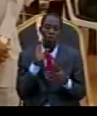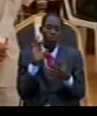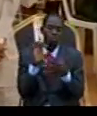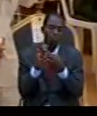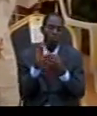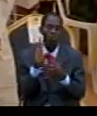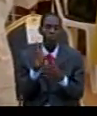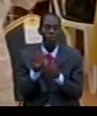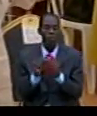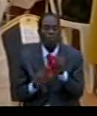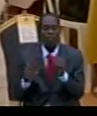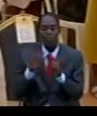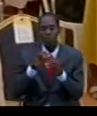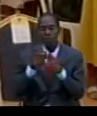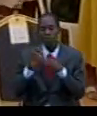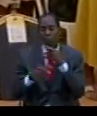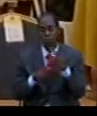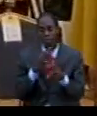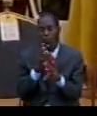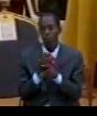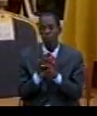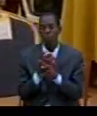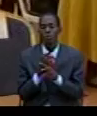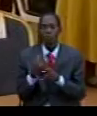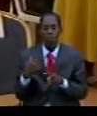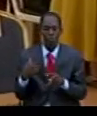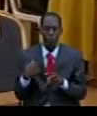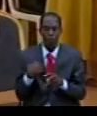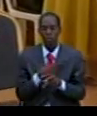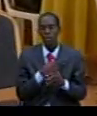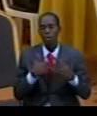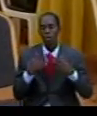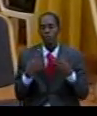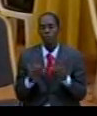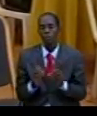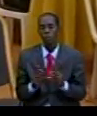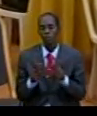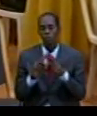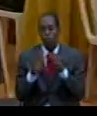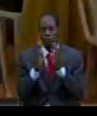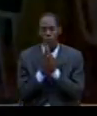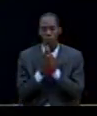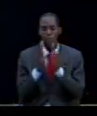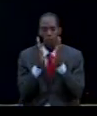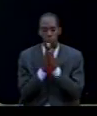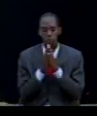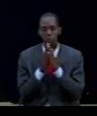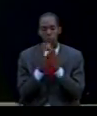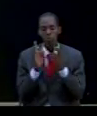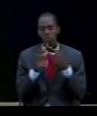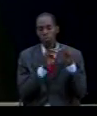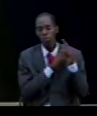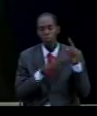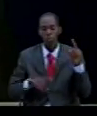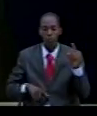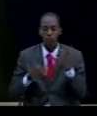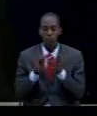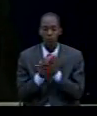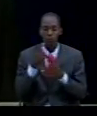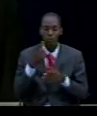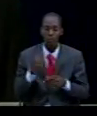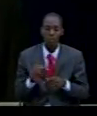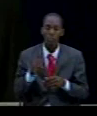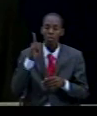the world. What a privilege to pray. Call upon the name of the Lord, that the door of